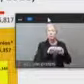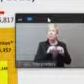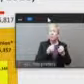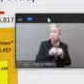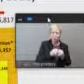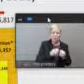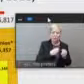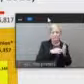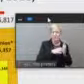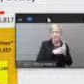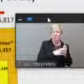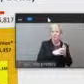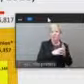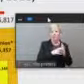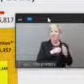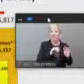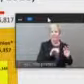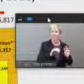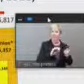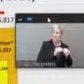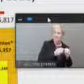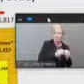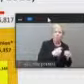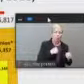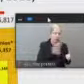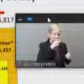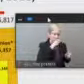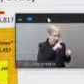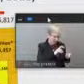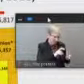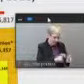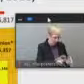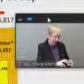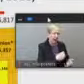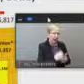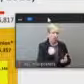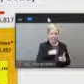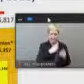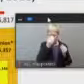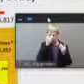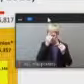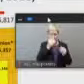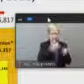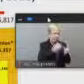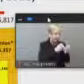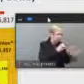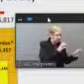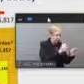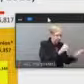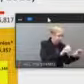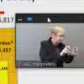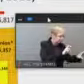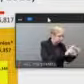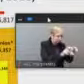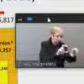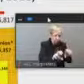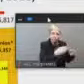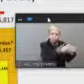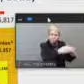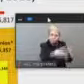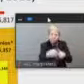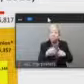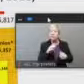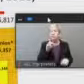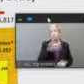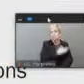high caseload, that we will use to determine how we allocate our doses moving forward. Next slide,